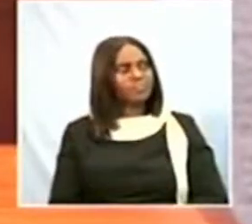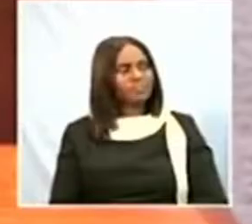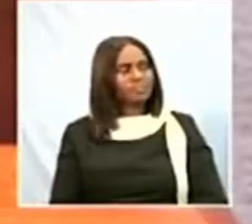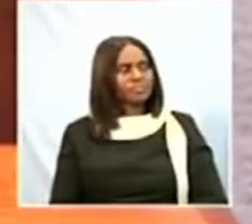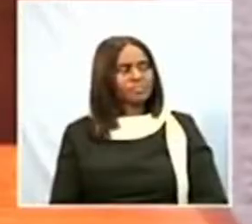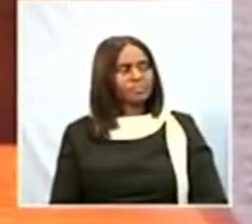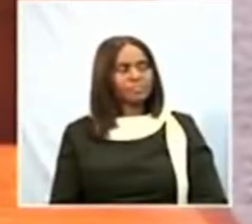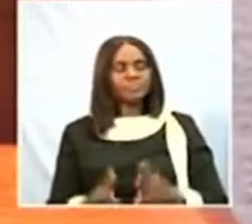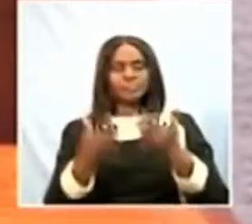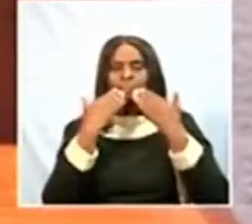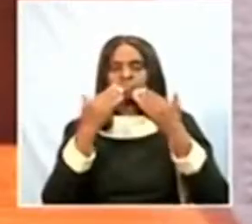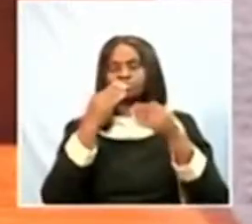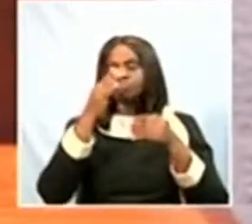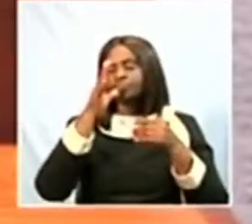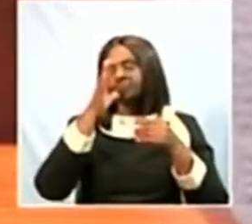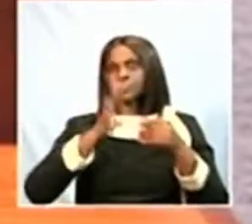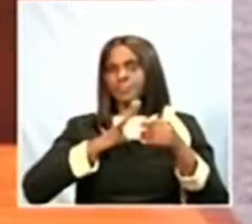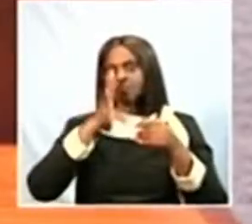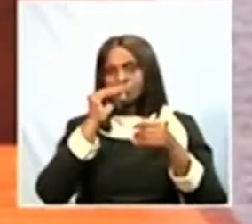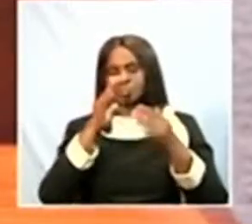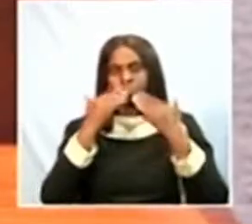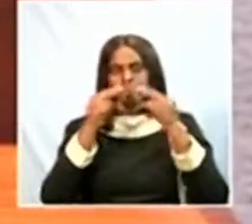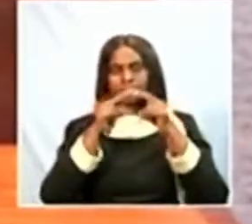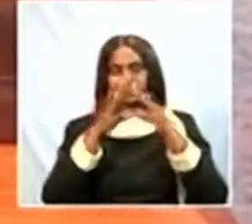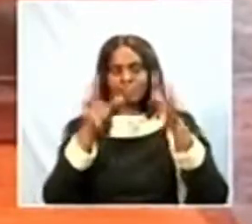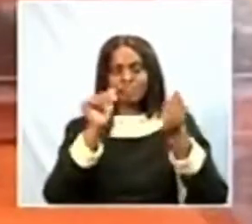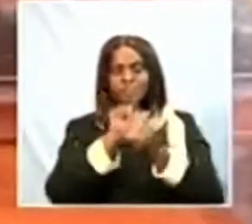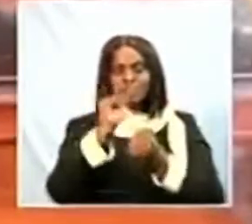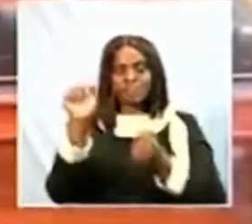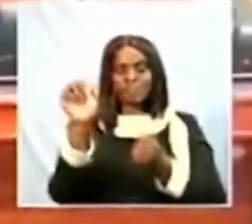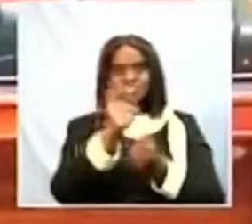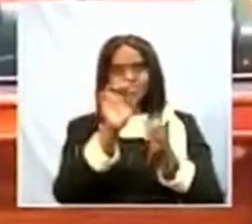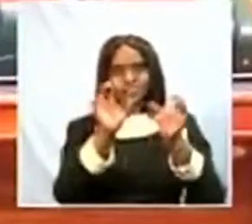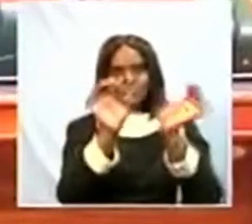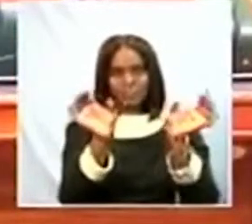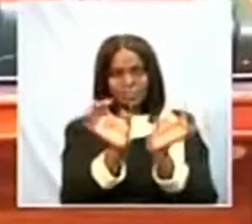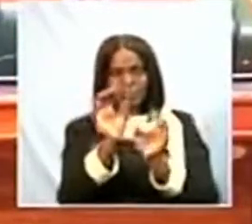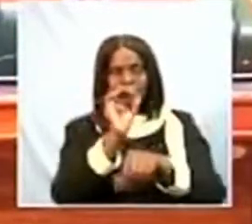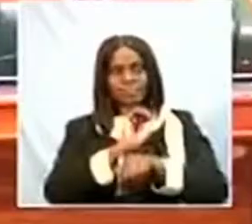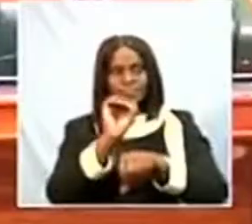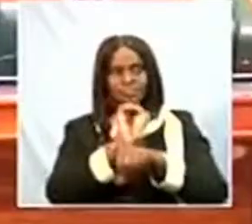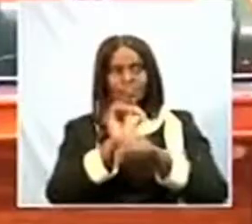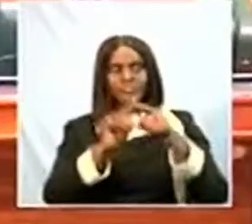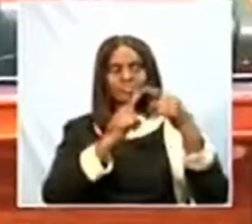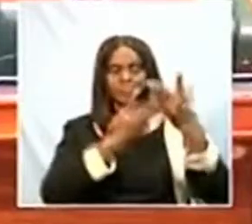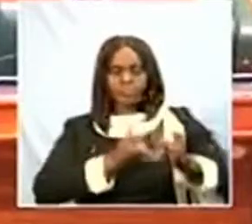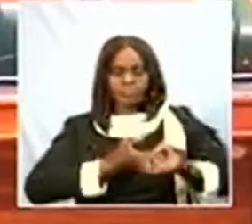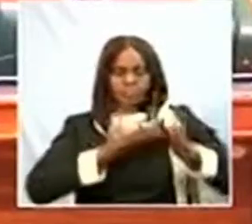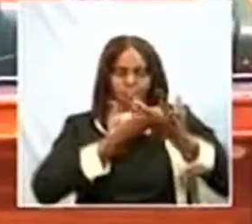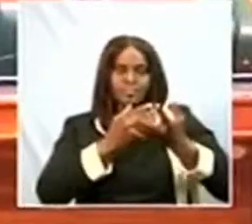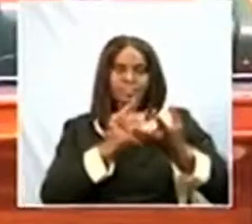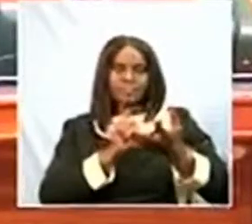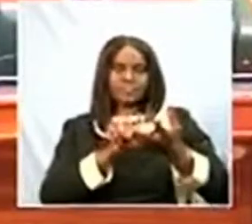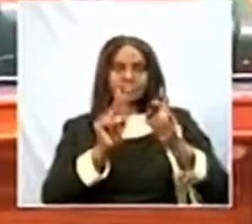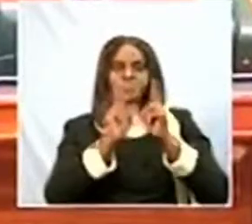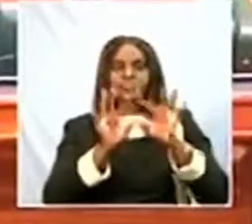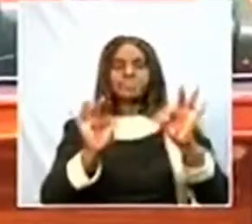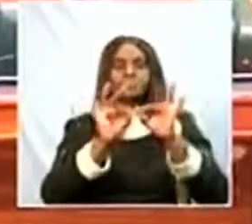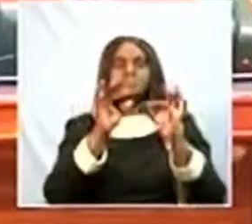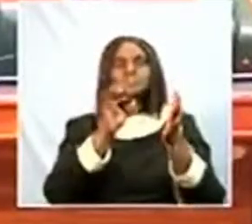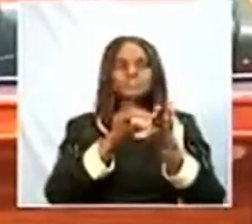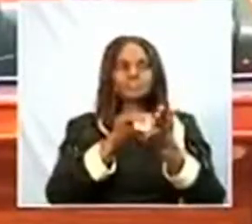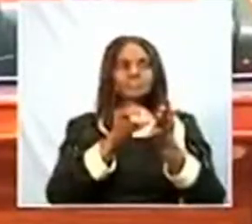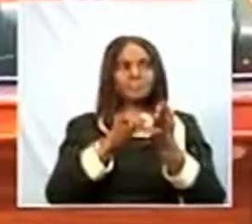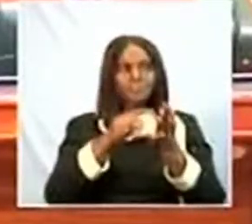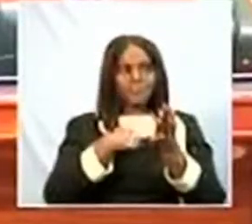Thank you very much, Madam Speaker, for giving the people of Solwezi East constituency this opportunity to air out their views on this important matter. I